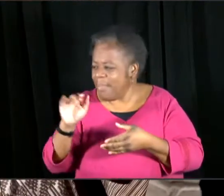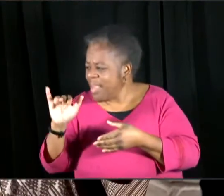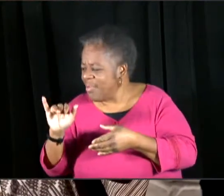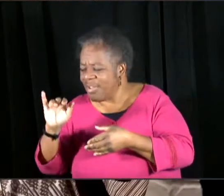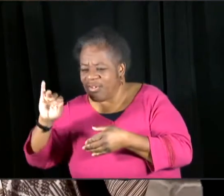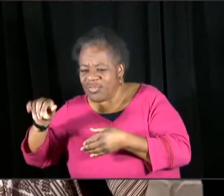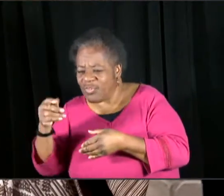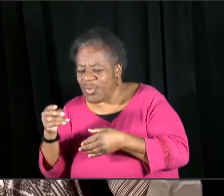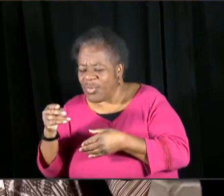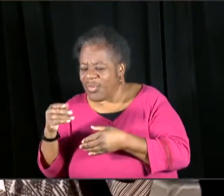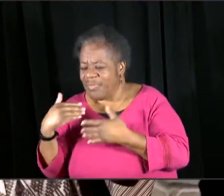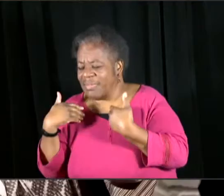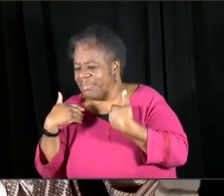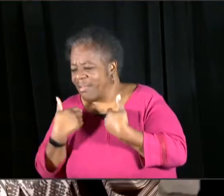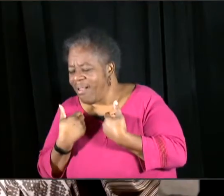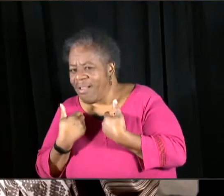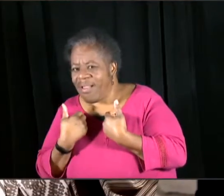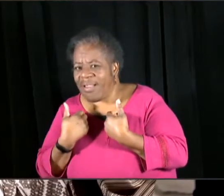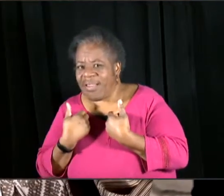God.